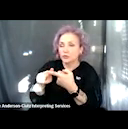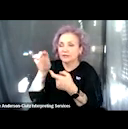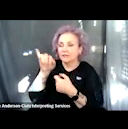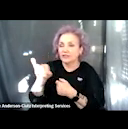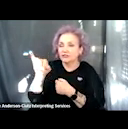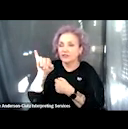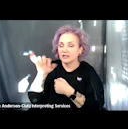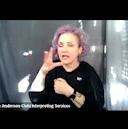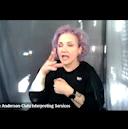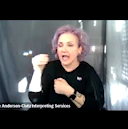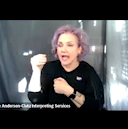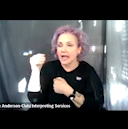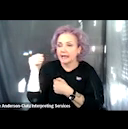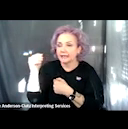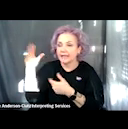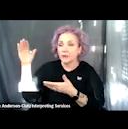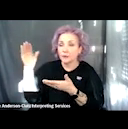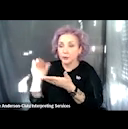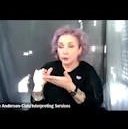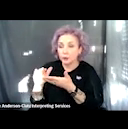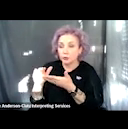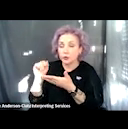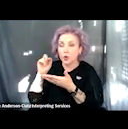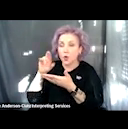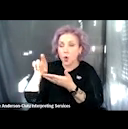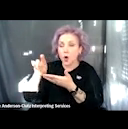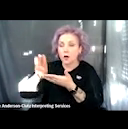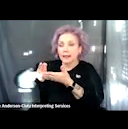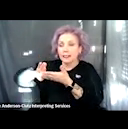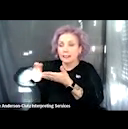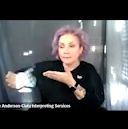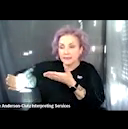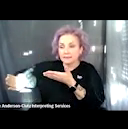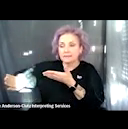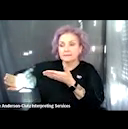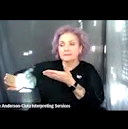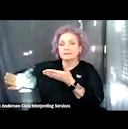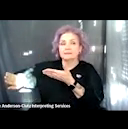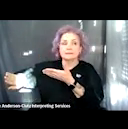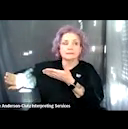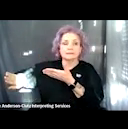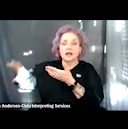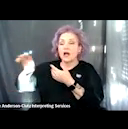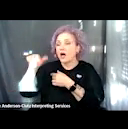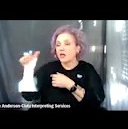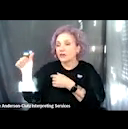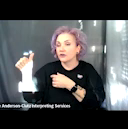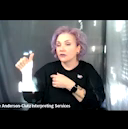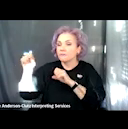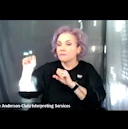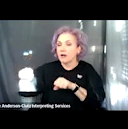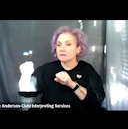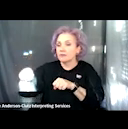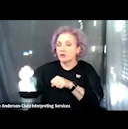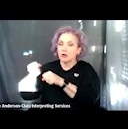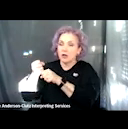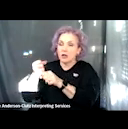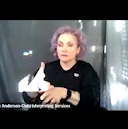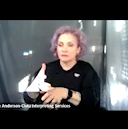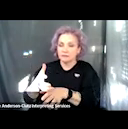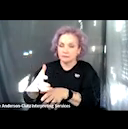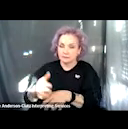works. And you'll see that now I stopped talking about maternal infection and I now start talking about maternal immune activation. So why is